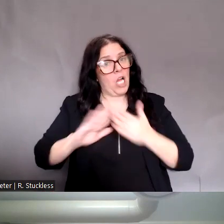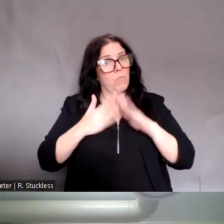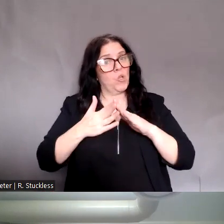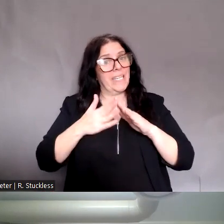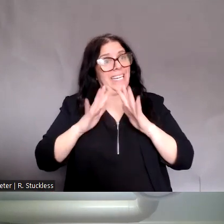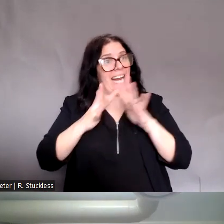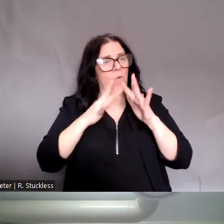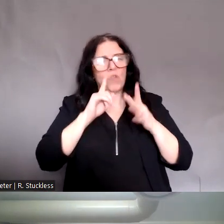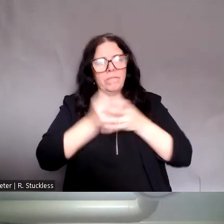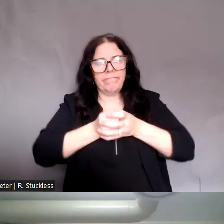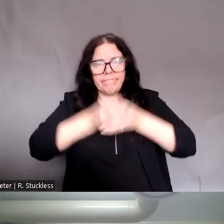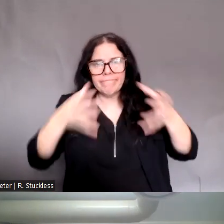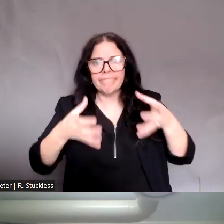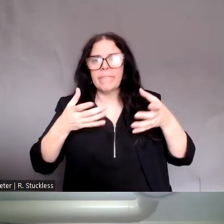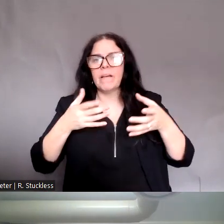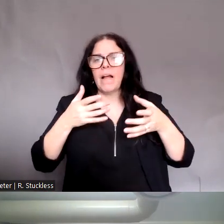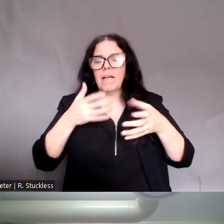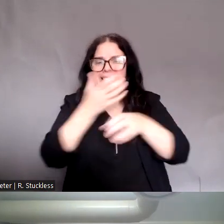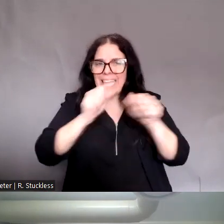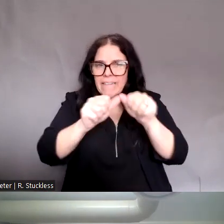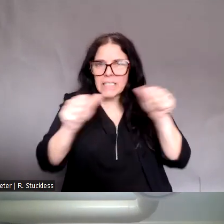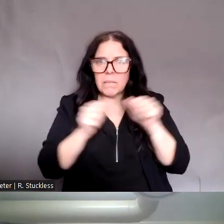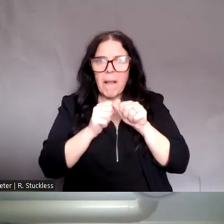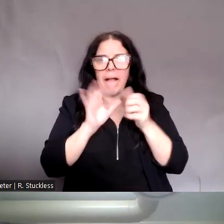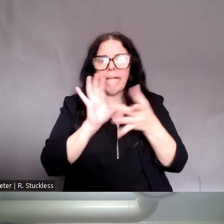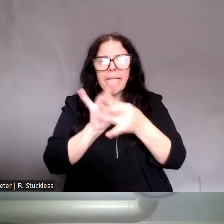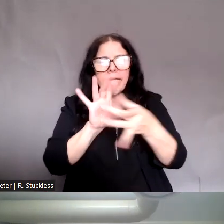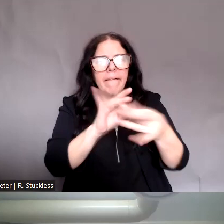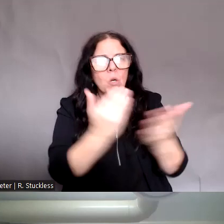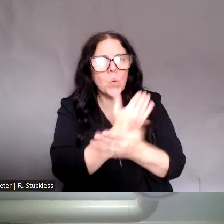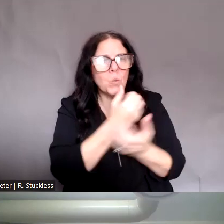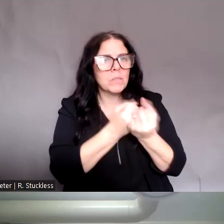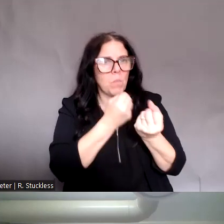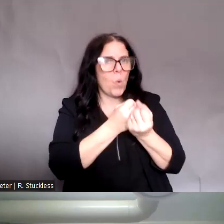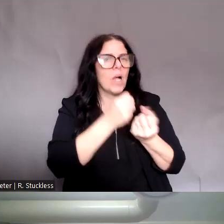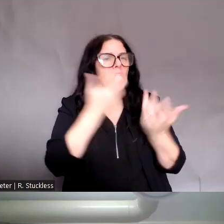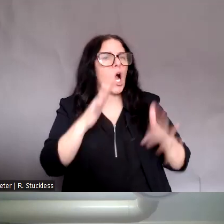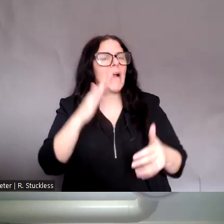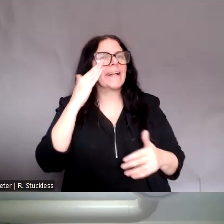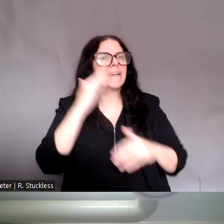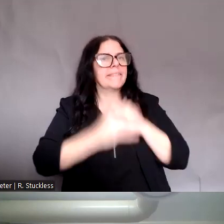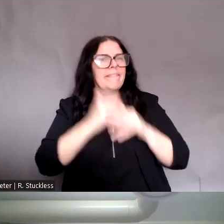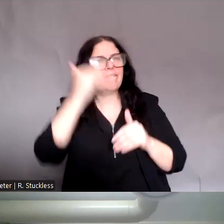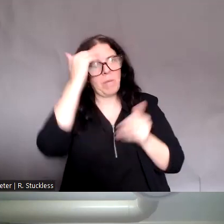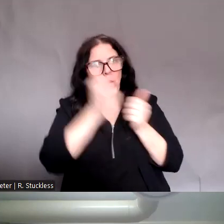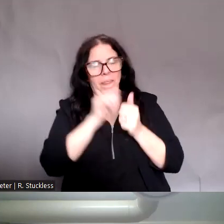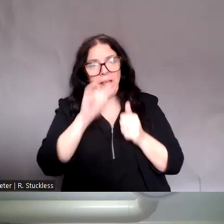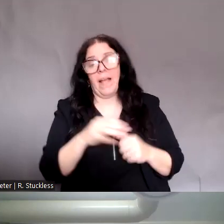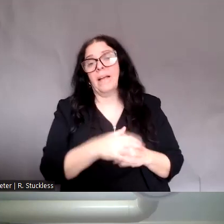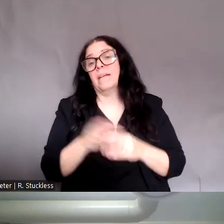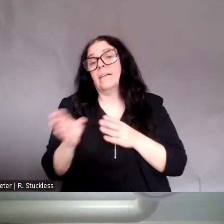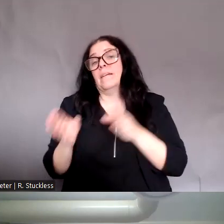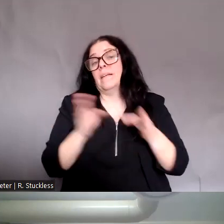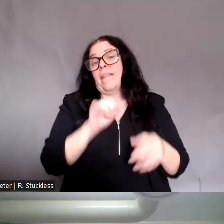they're bridging new supports into what they're already doing. And then to the other